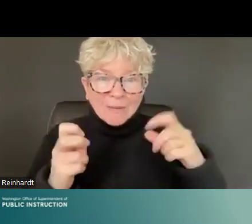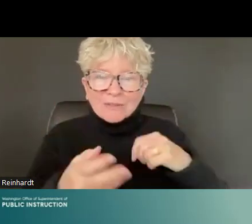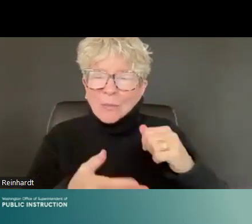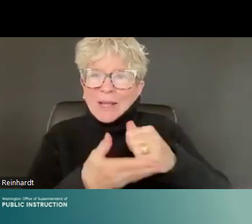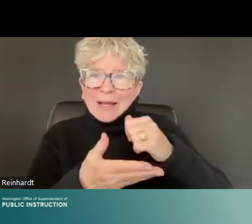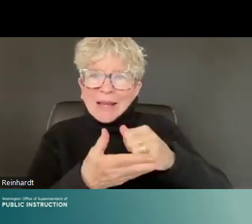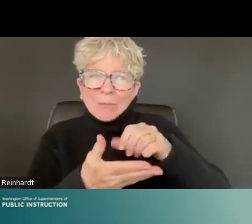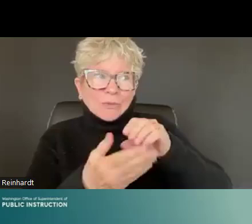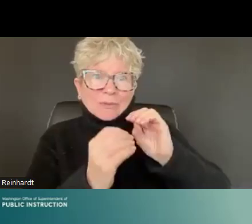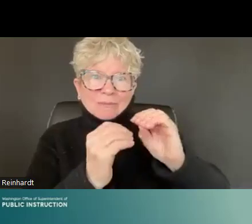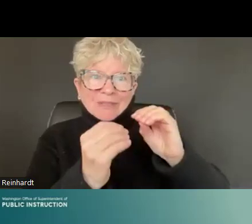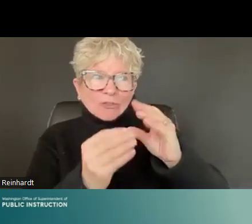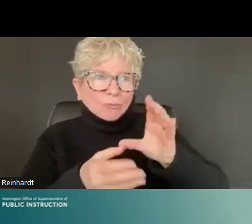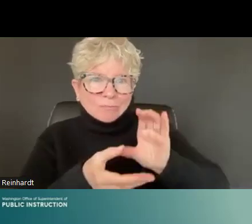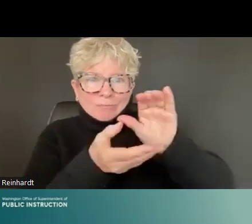more.